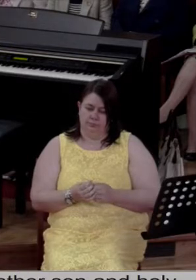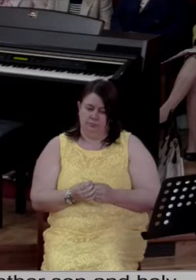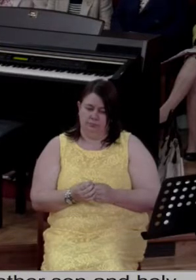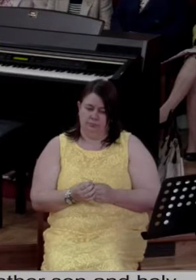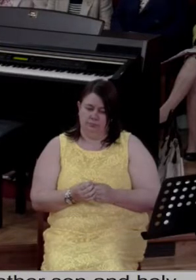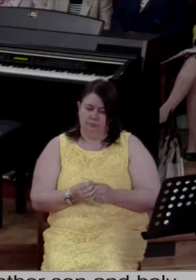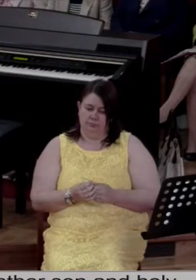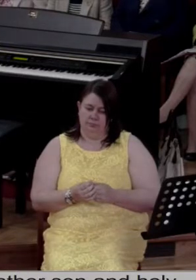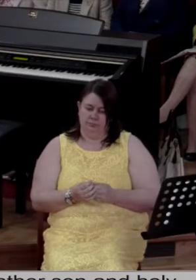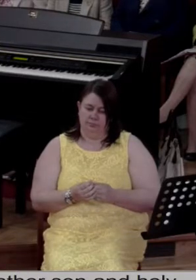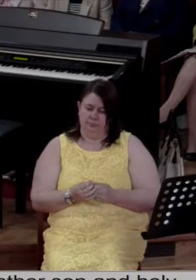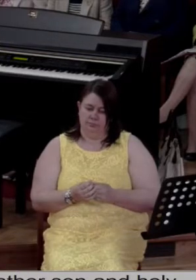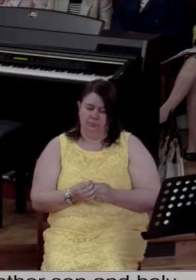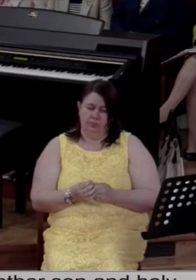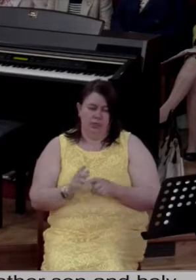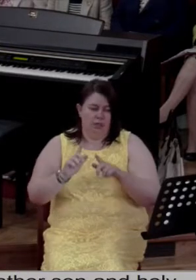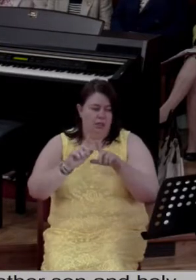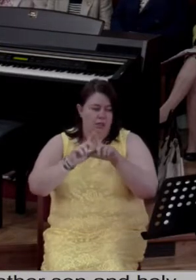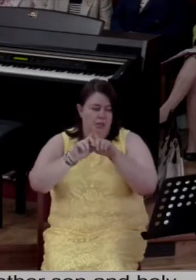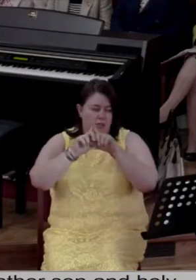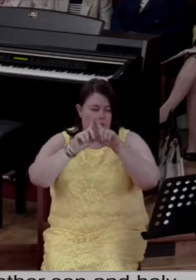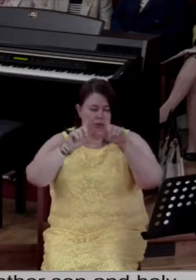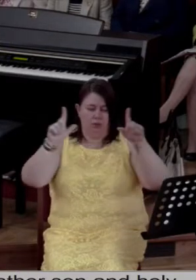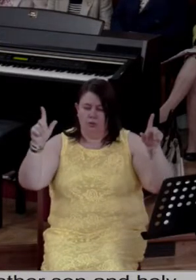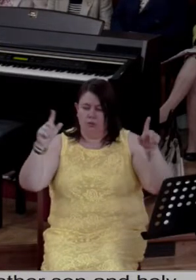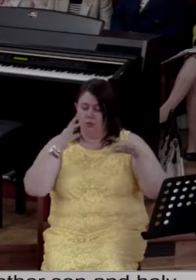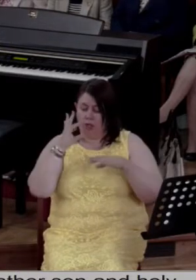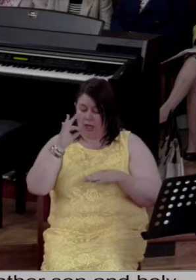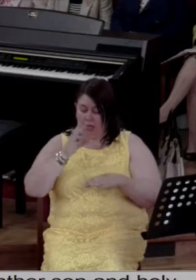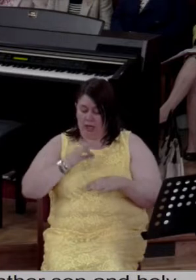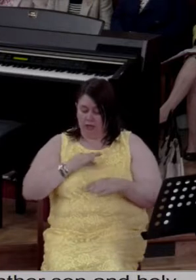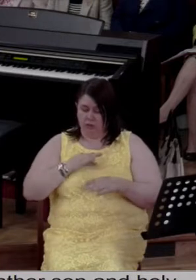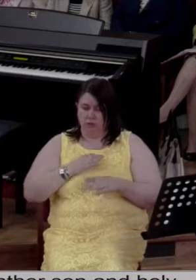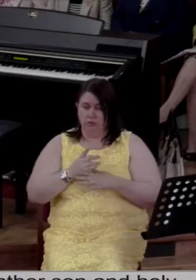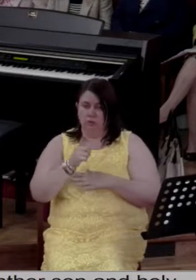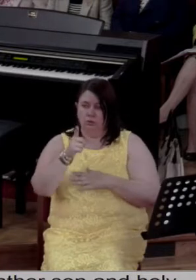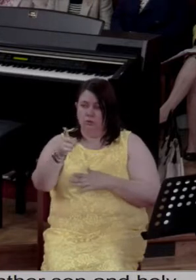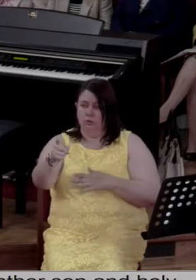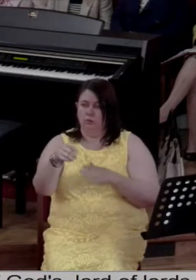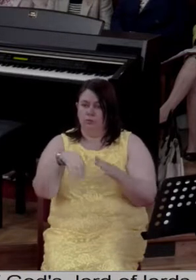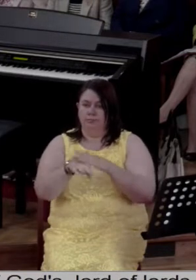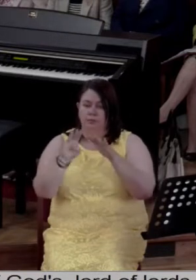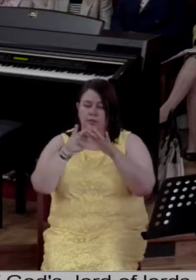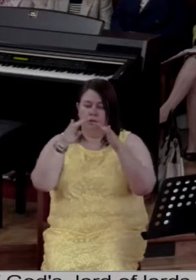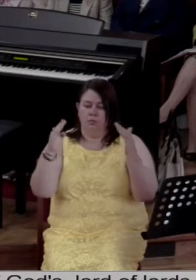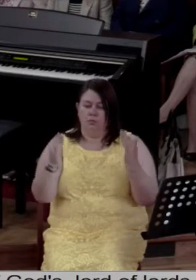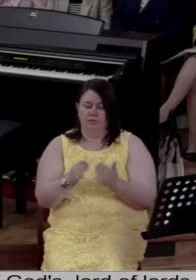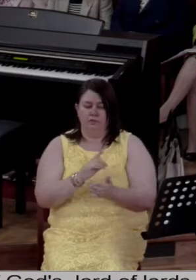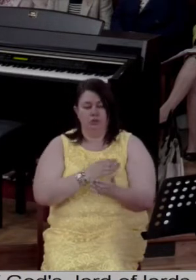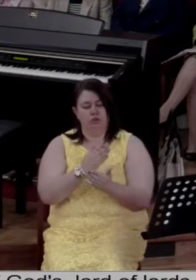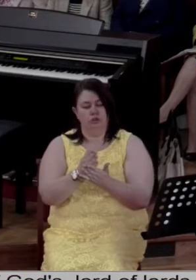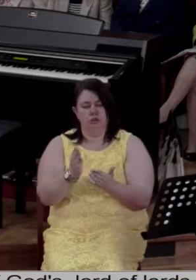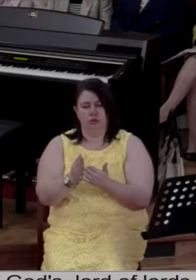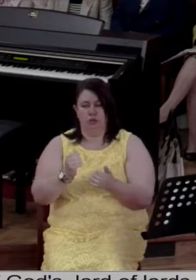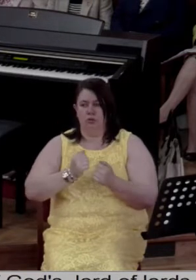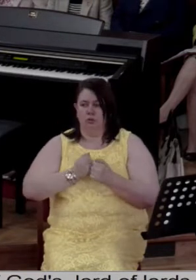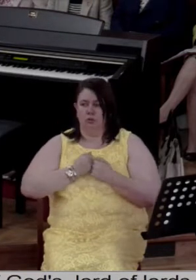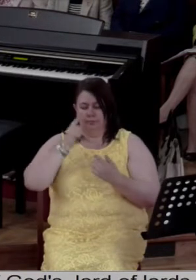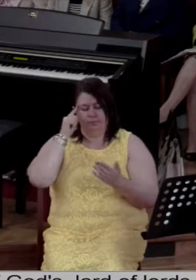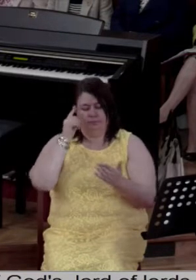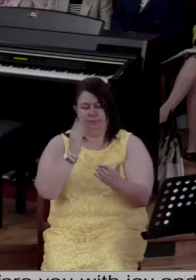Lord and God, you call us to go out into the world, to share our faith, and to show your